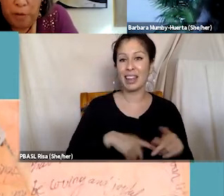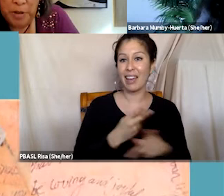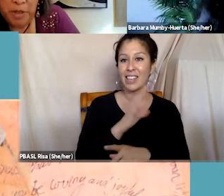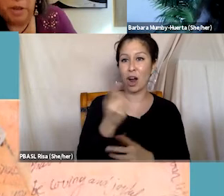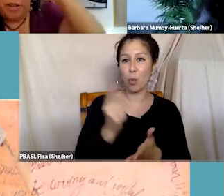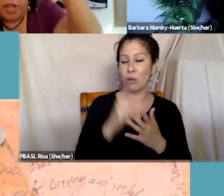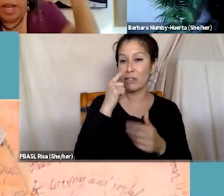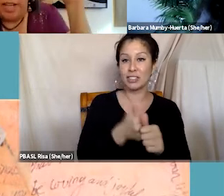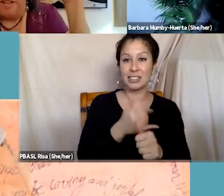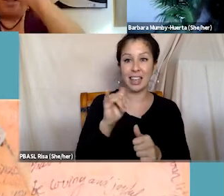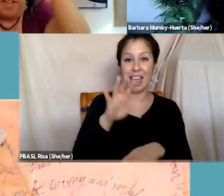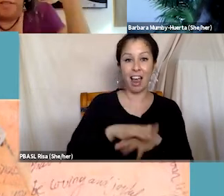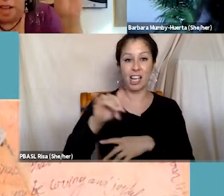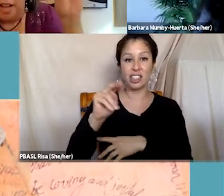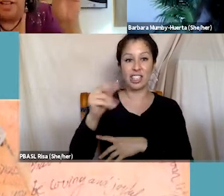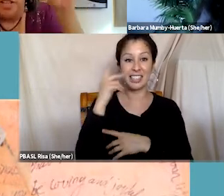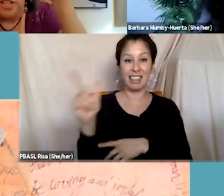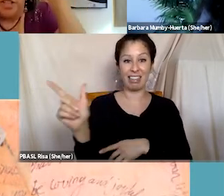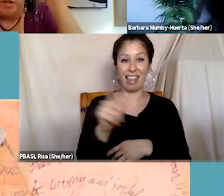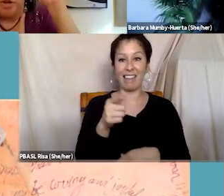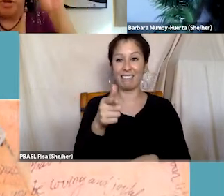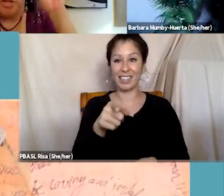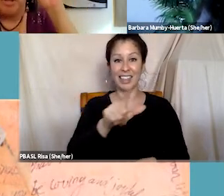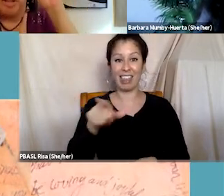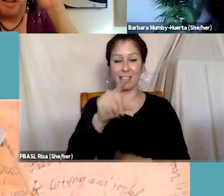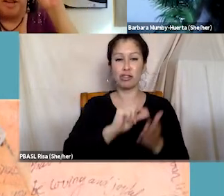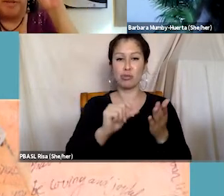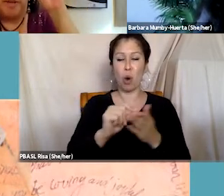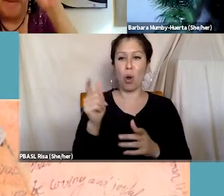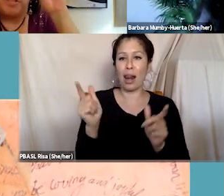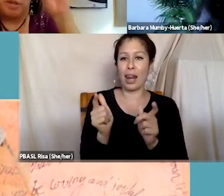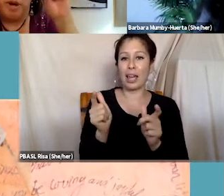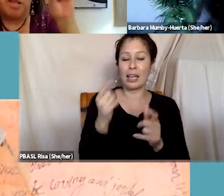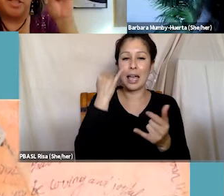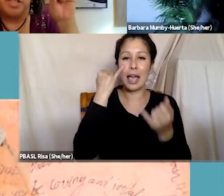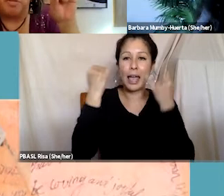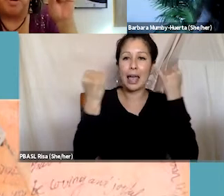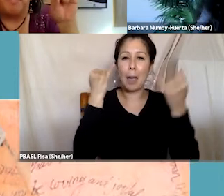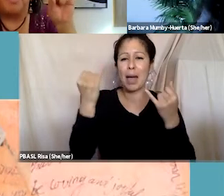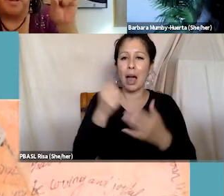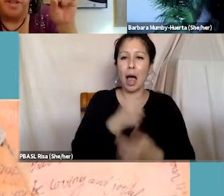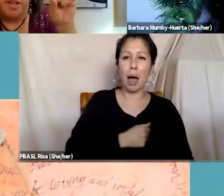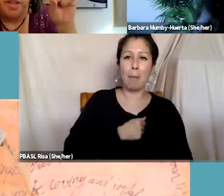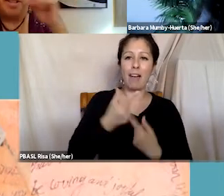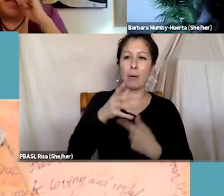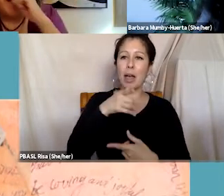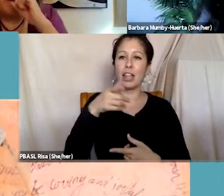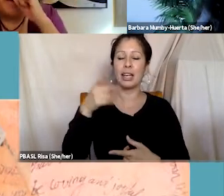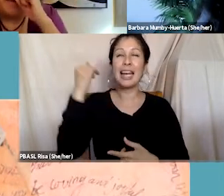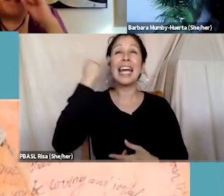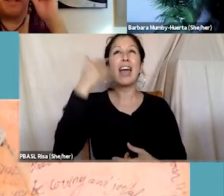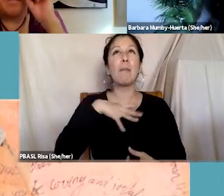to write for yourself, like on Janet on the left side, she actually wrote little imagined apologies from her mother.